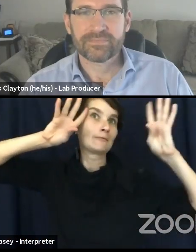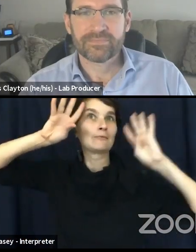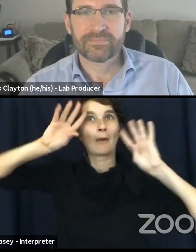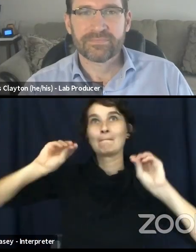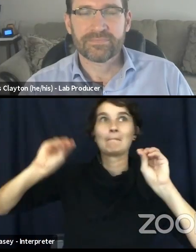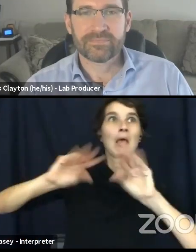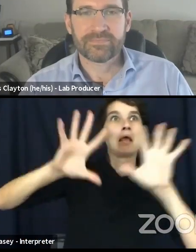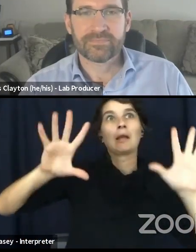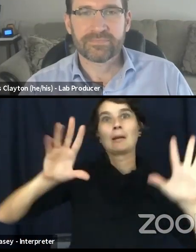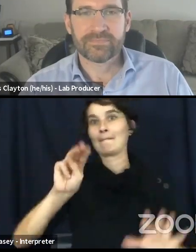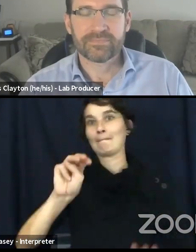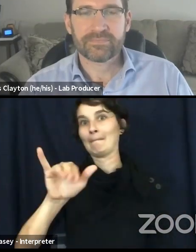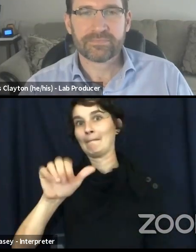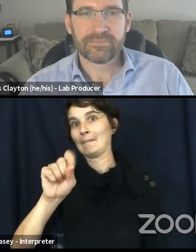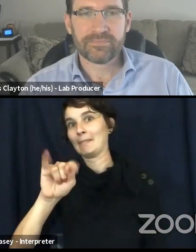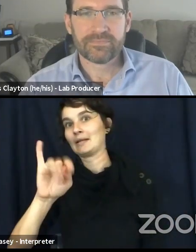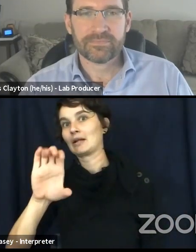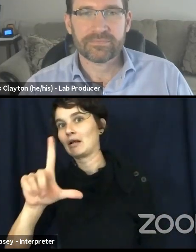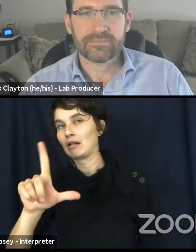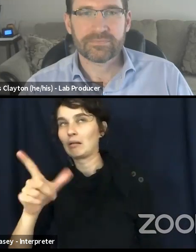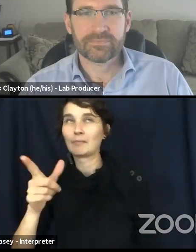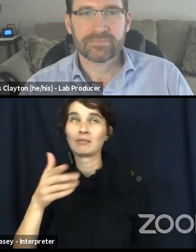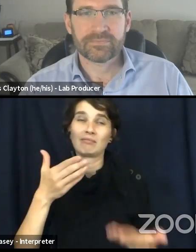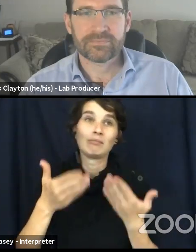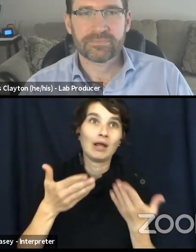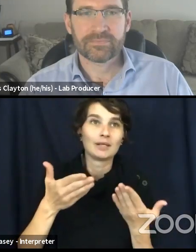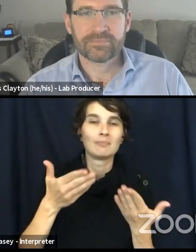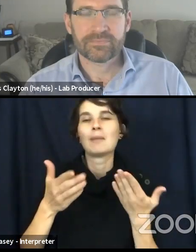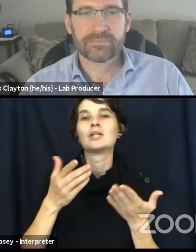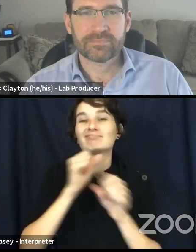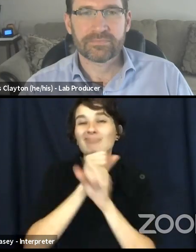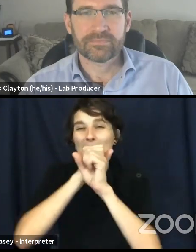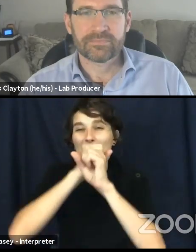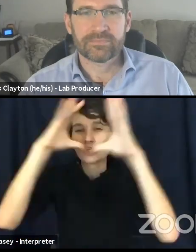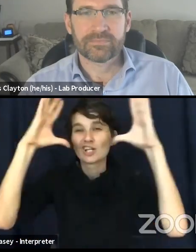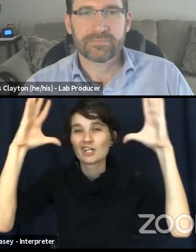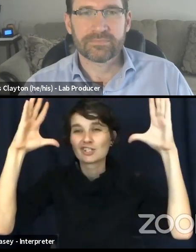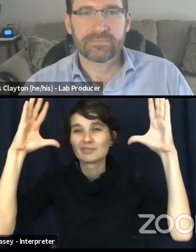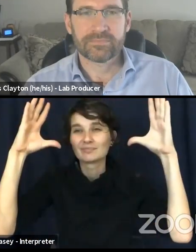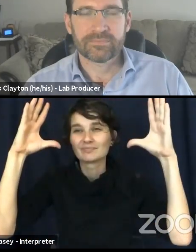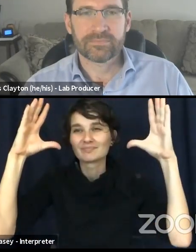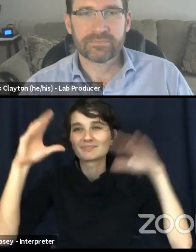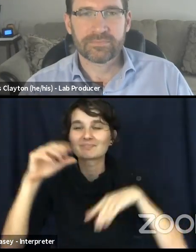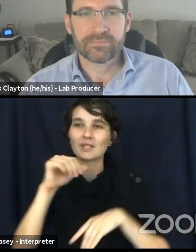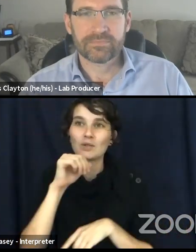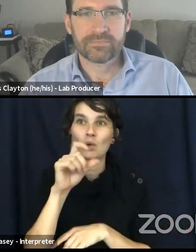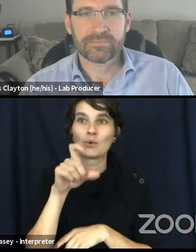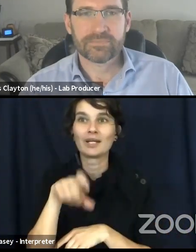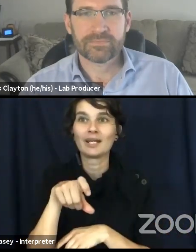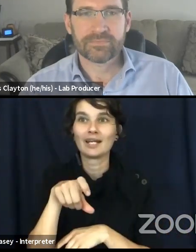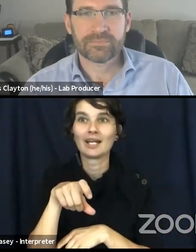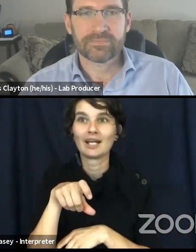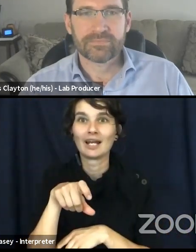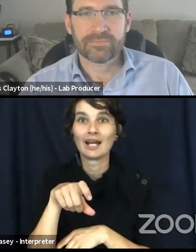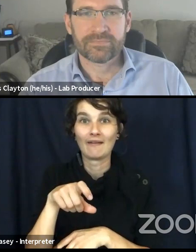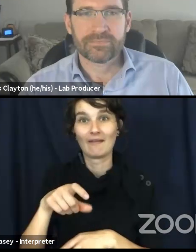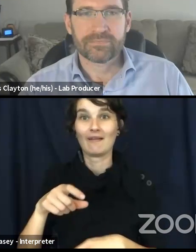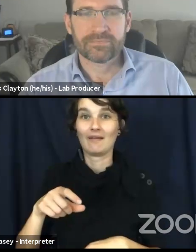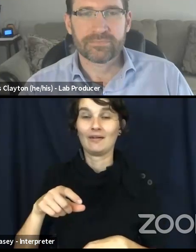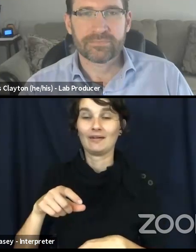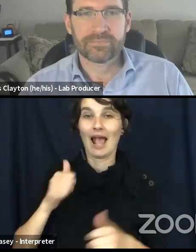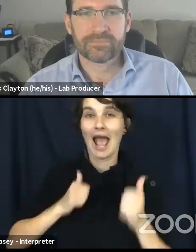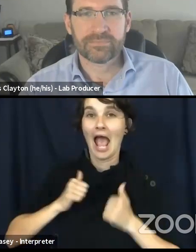maybe just with imagination. Maybe that's liveness. Maybe it's not necessarily the spit that you get from the actor